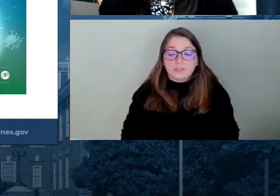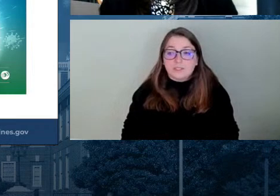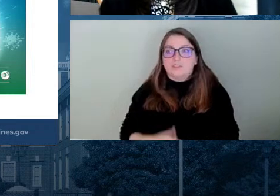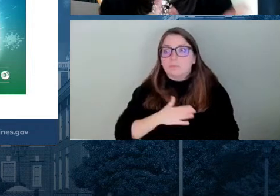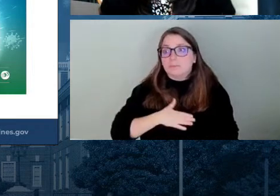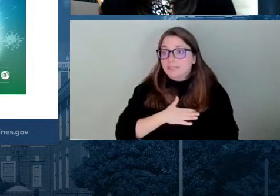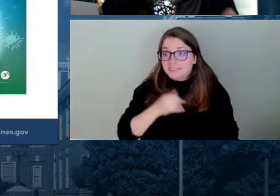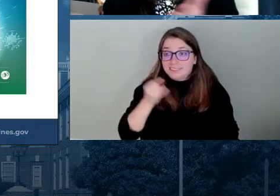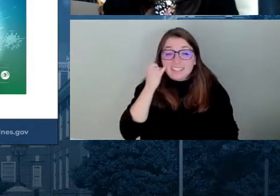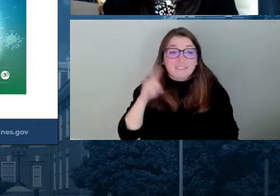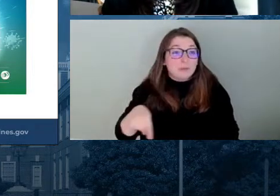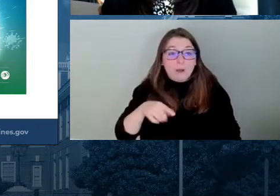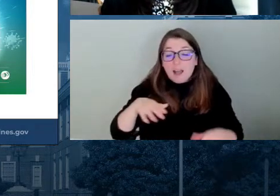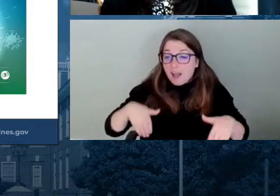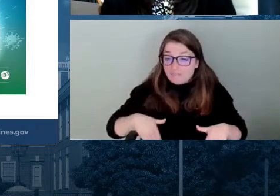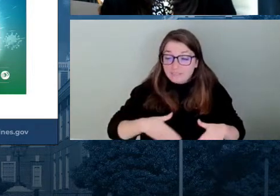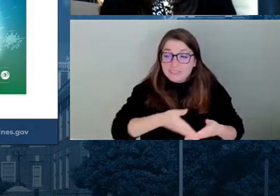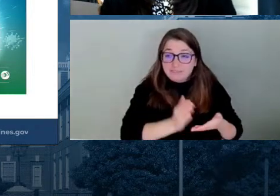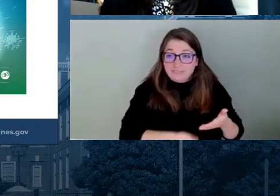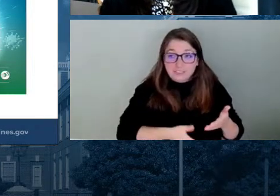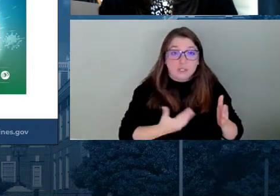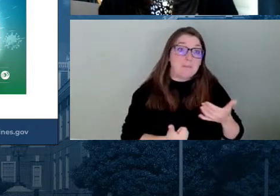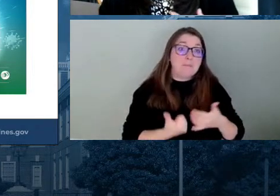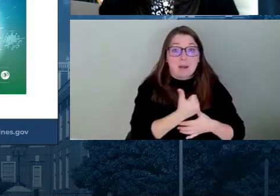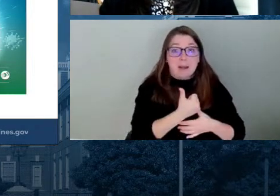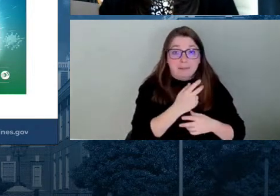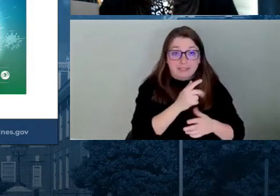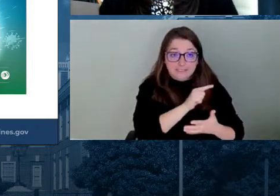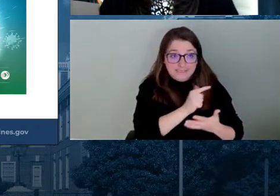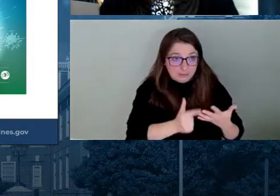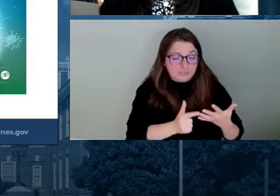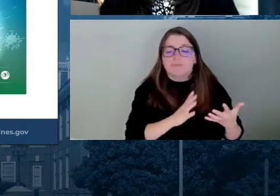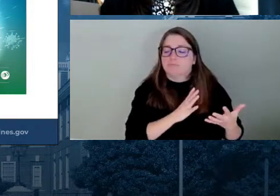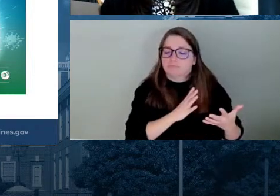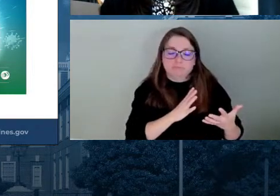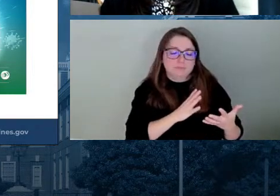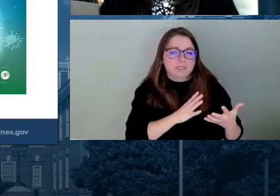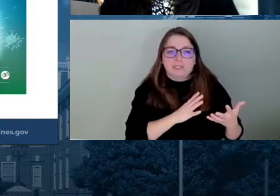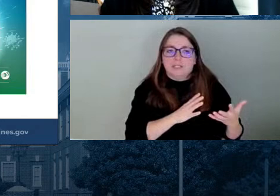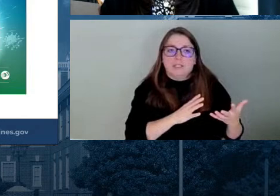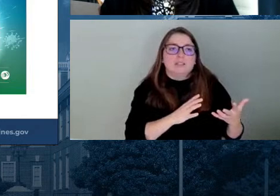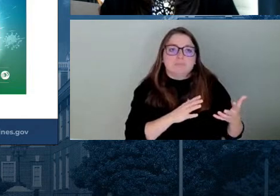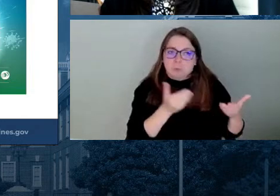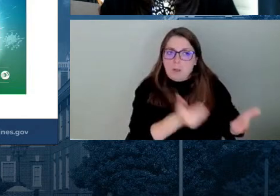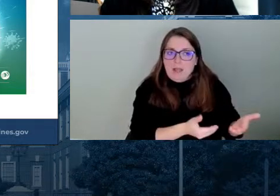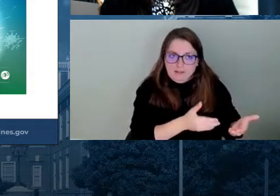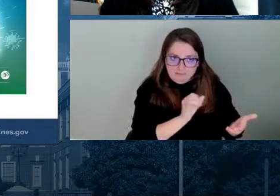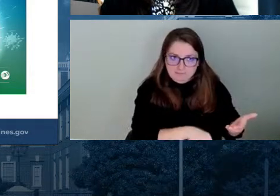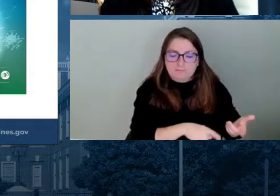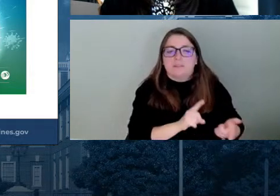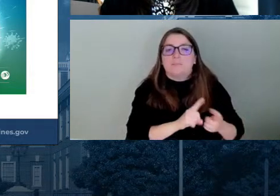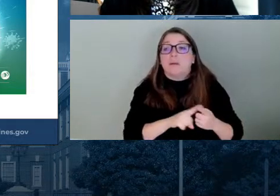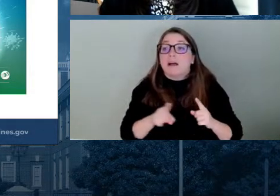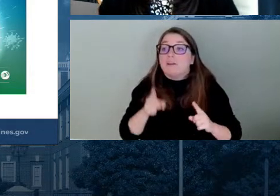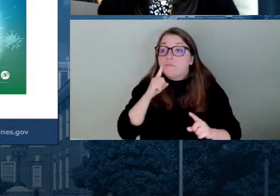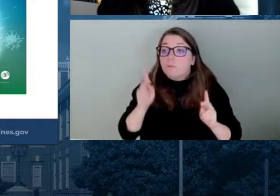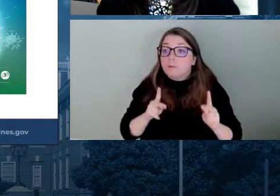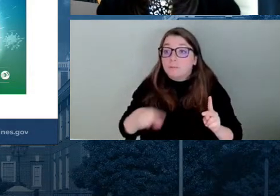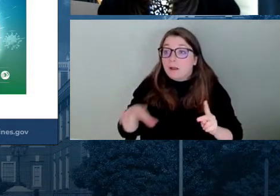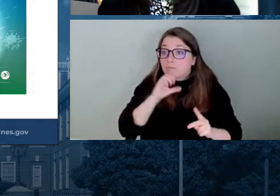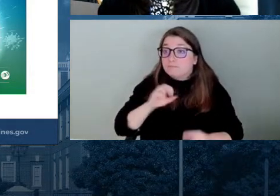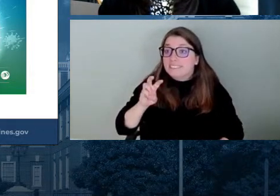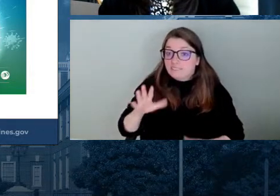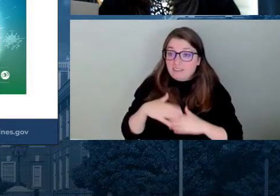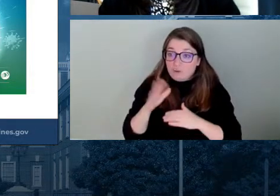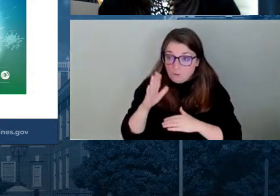your primary series, do that and then get the booster. But we think this is really important, again, for our friends who are 65 plus. Having